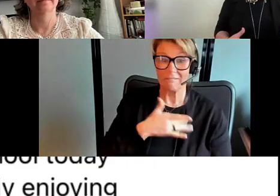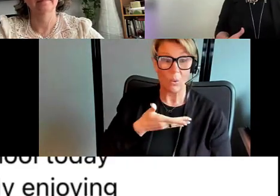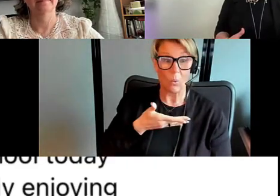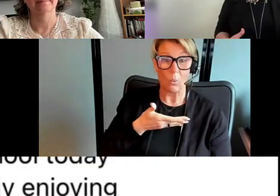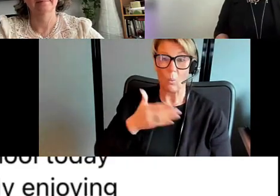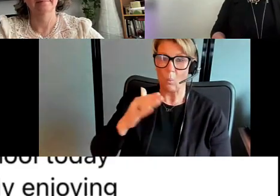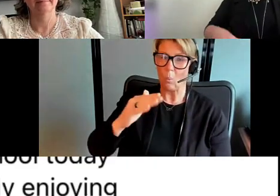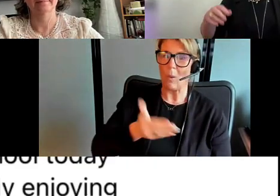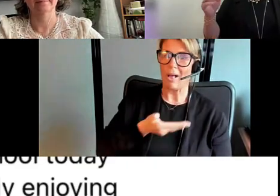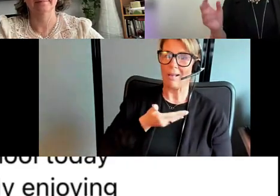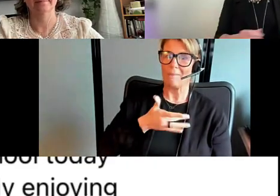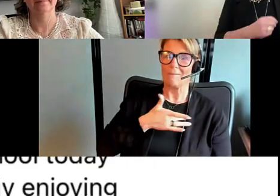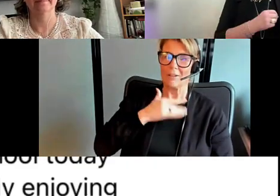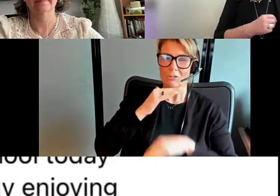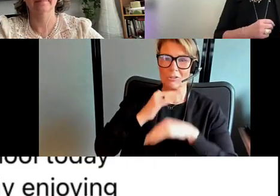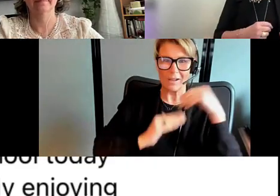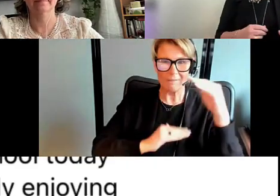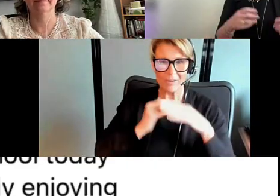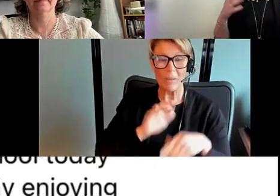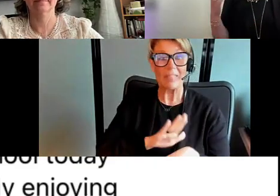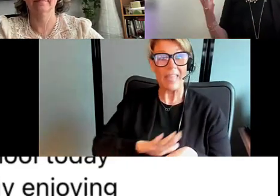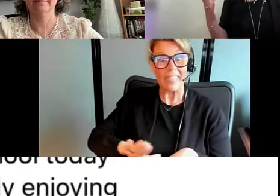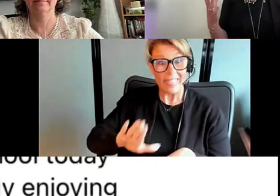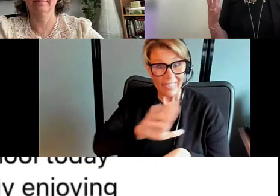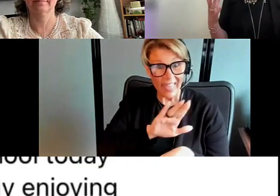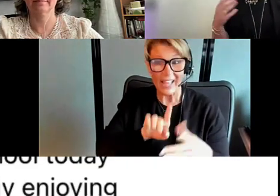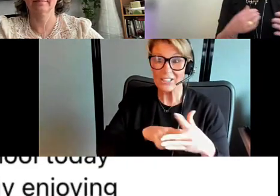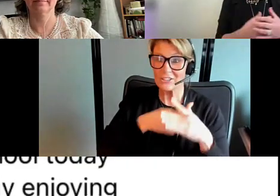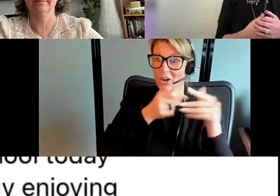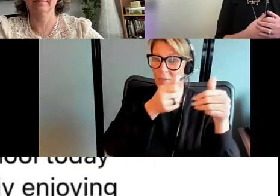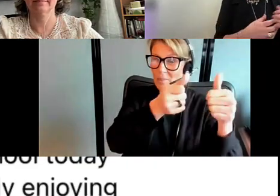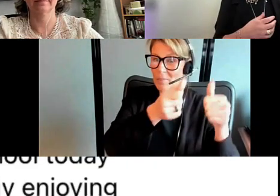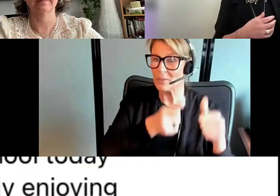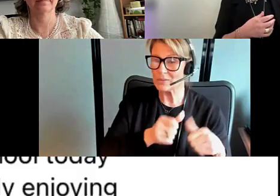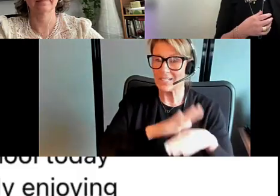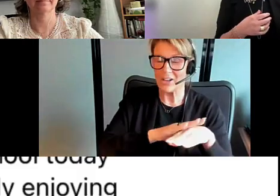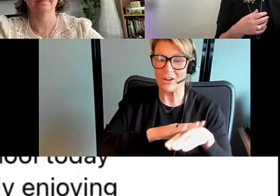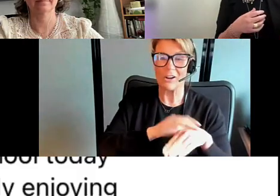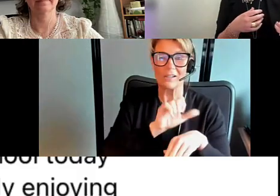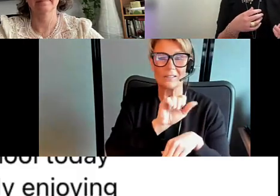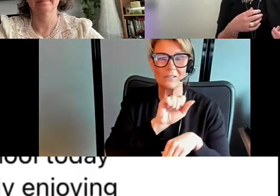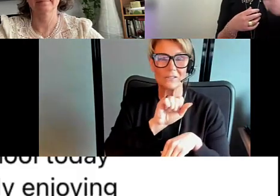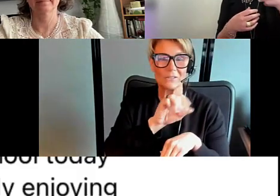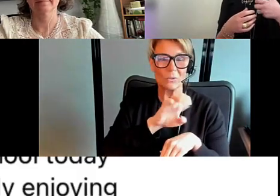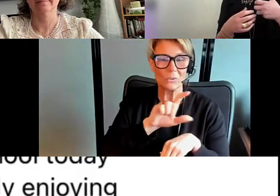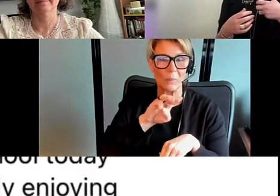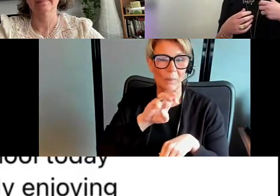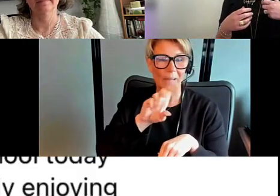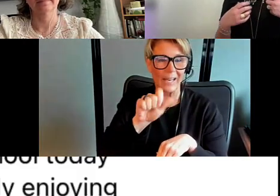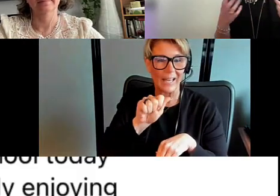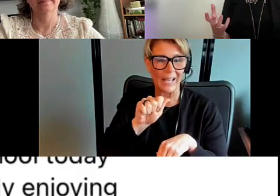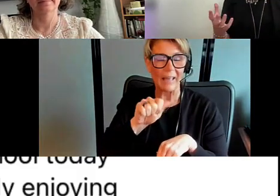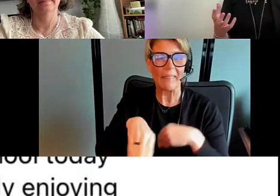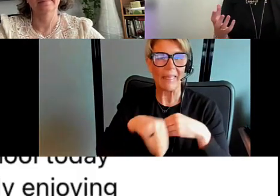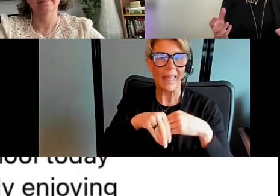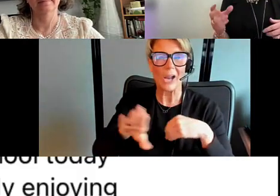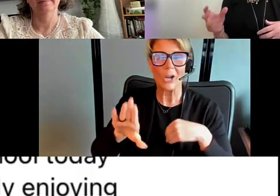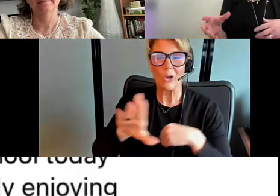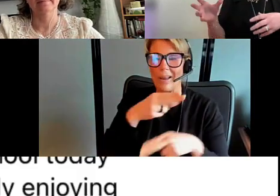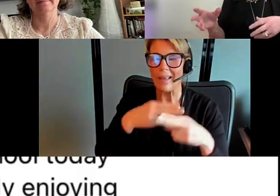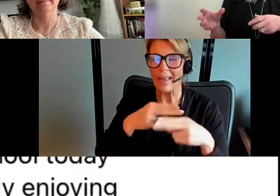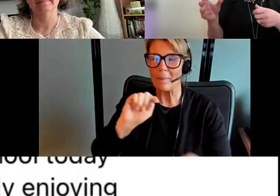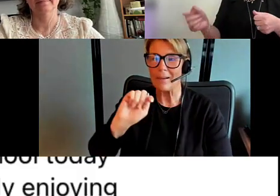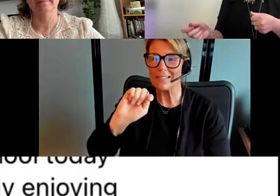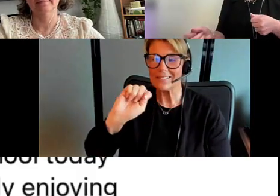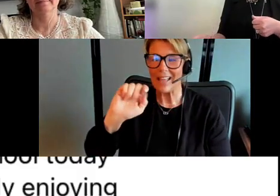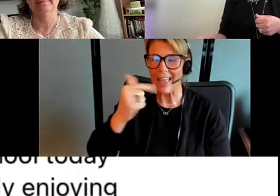start posting things on social media and they tag you, and that's a positive too, right? Because it's an actual testimonial from someone